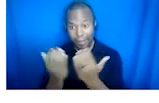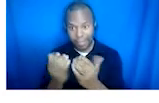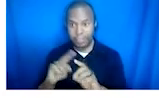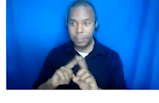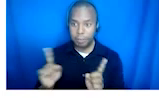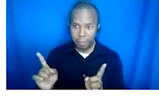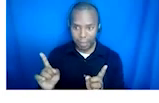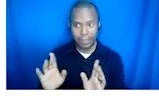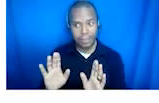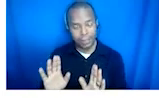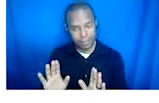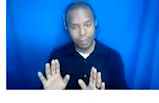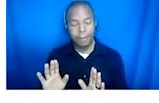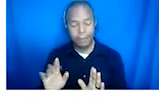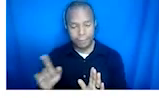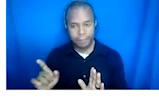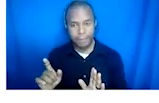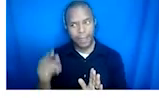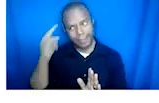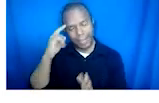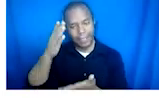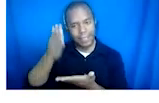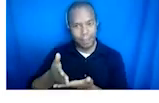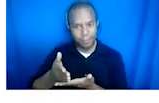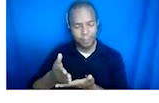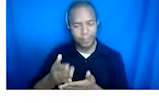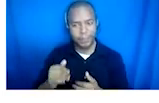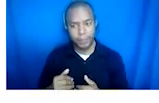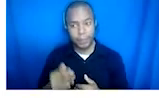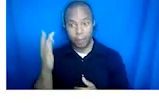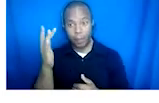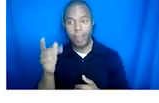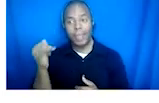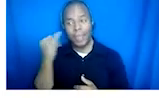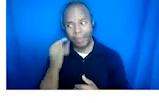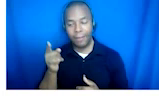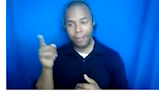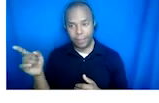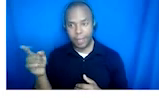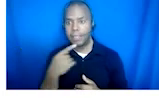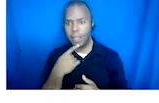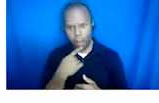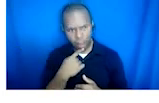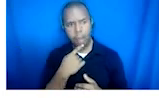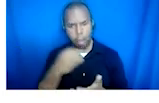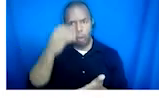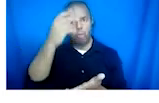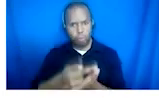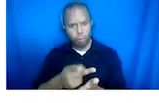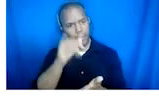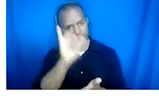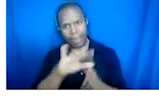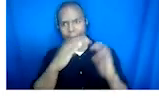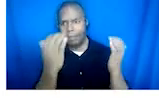part, one of the reasons why they stopped doing it is because if they gave it the stamp that this course is accessible, right now when we look at